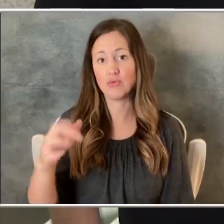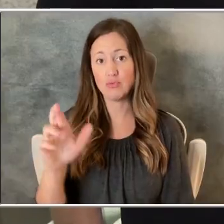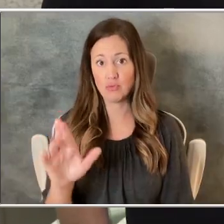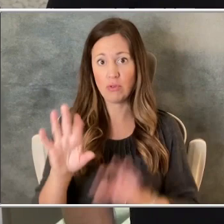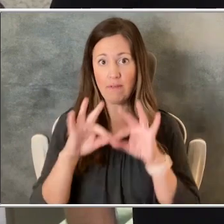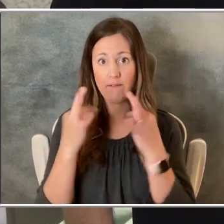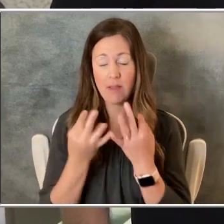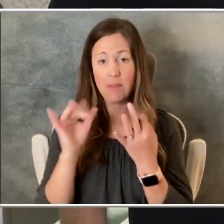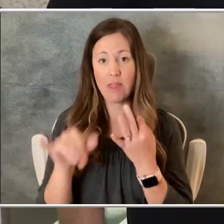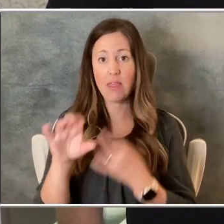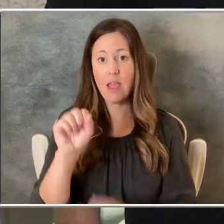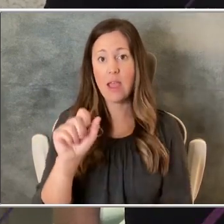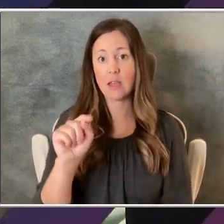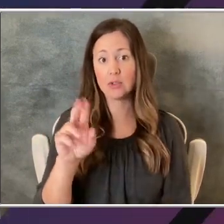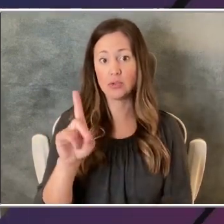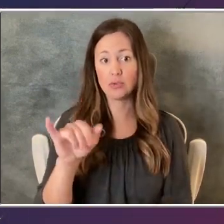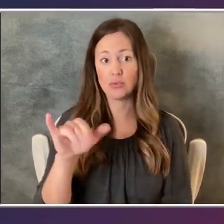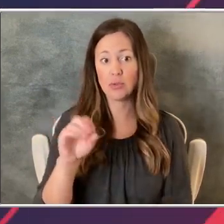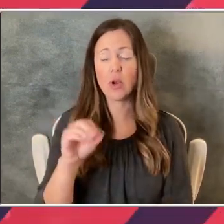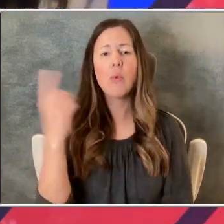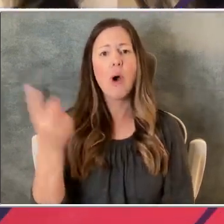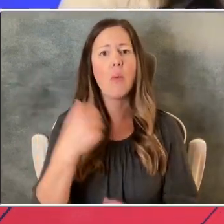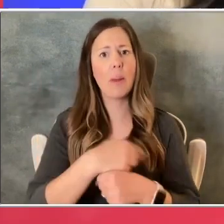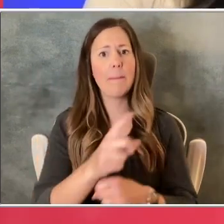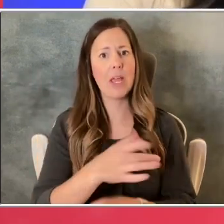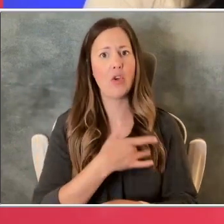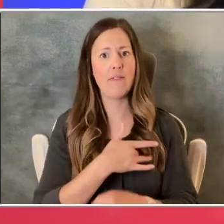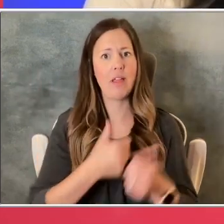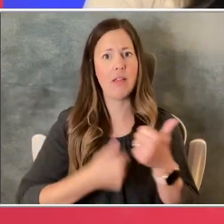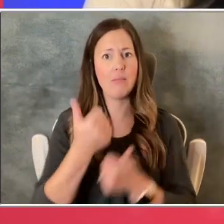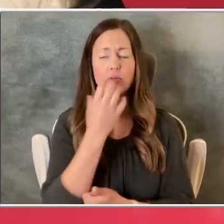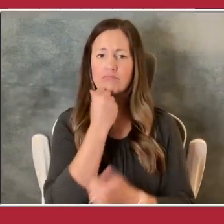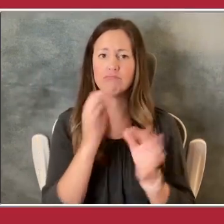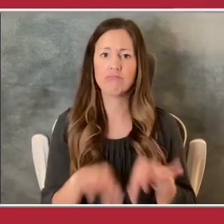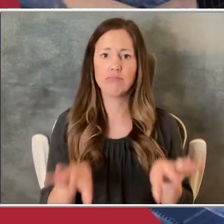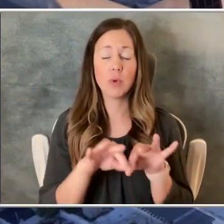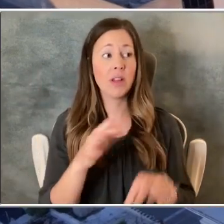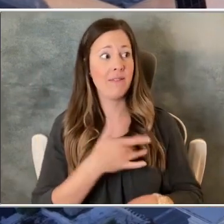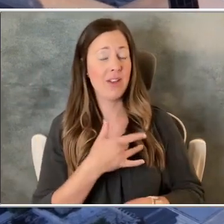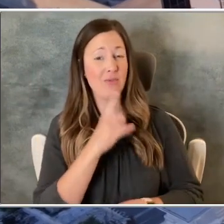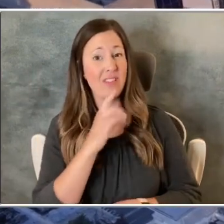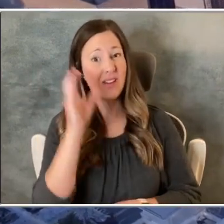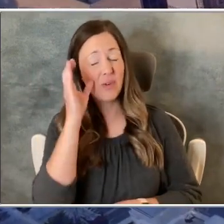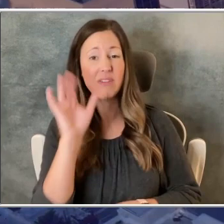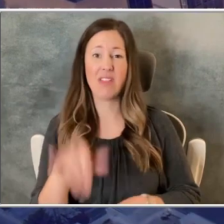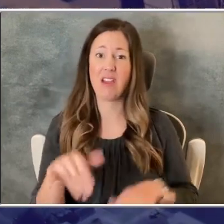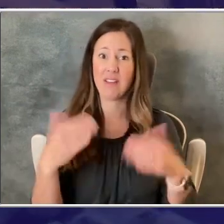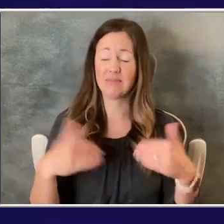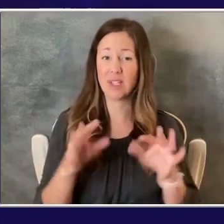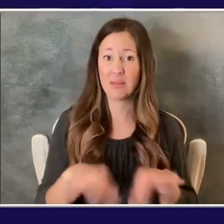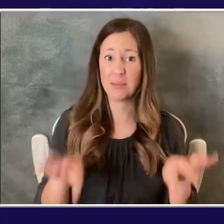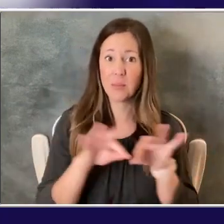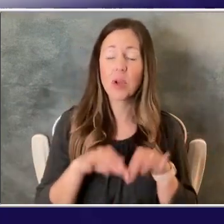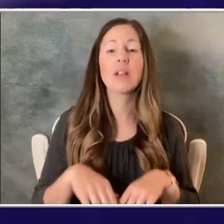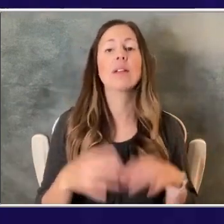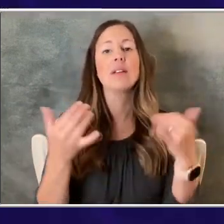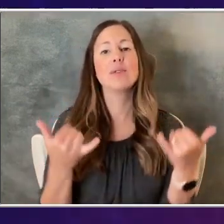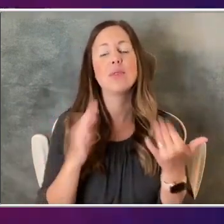most important patient on the planet. I felt heard, and that was really big. This is All Things Heart.